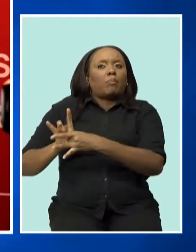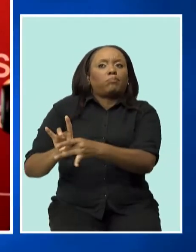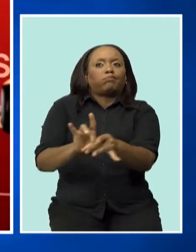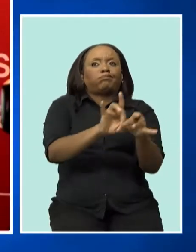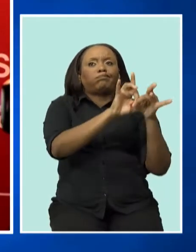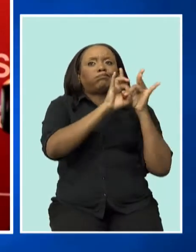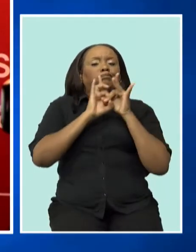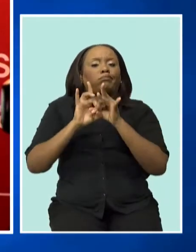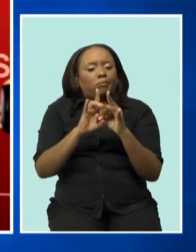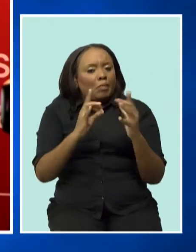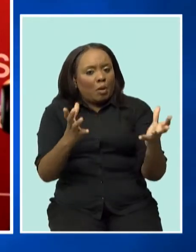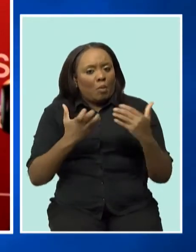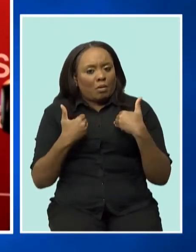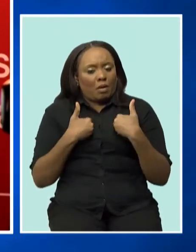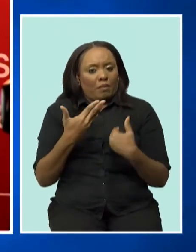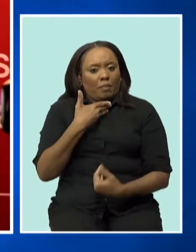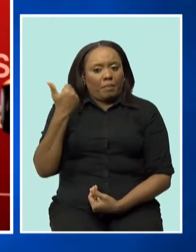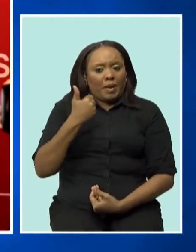to live.